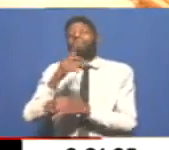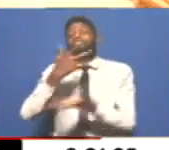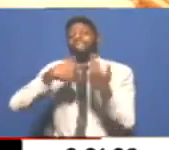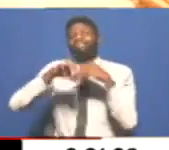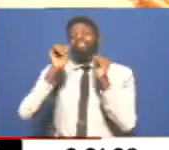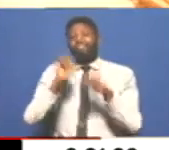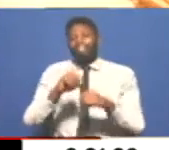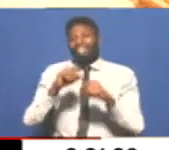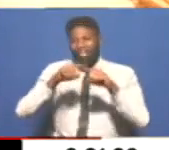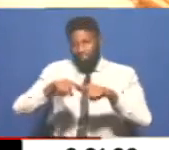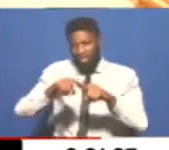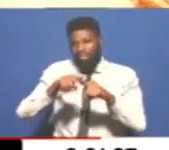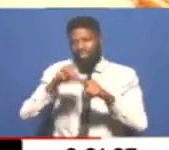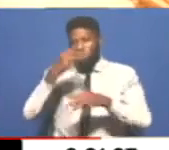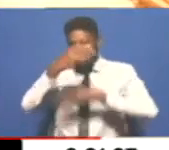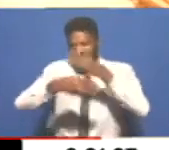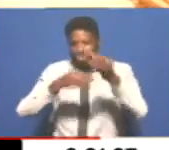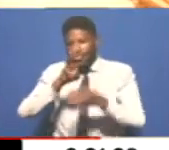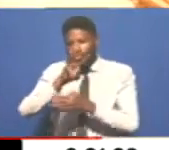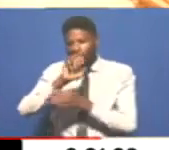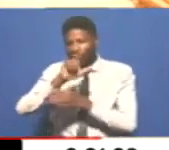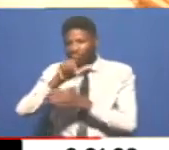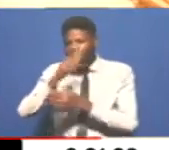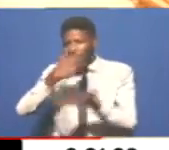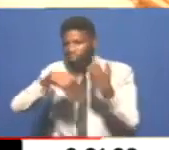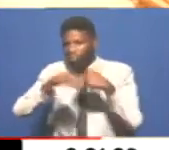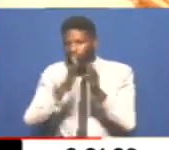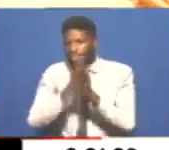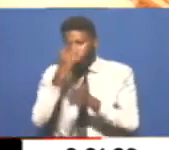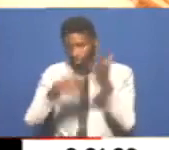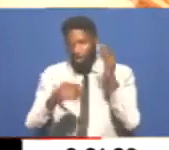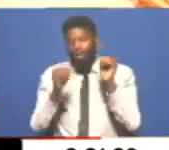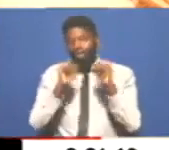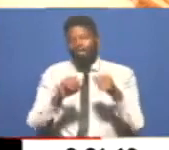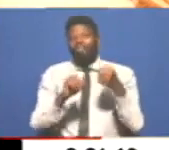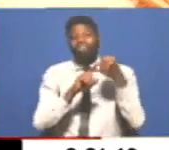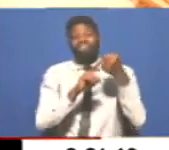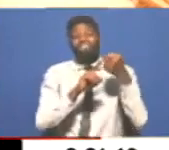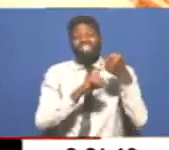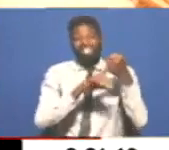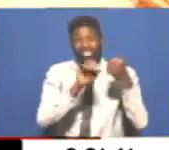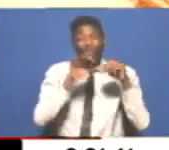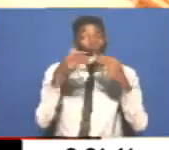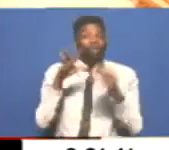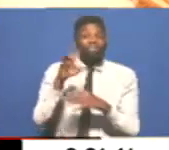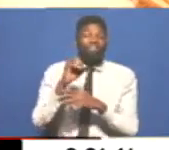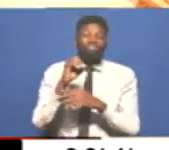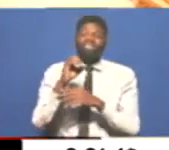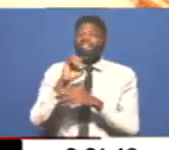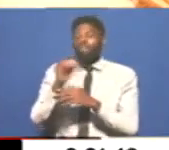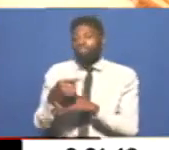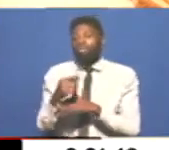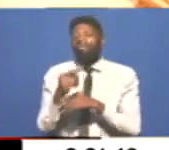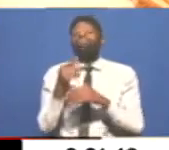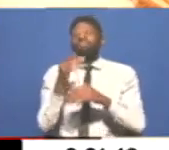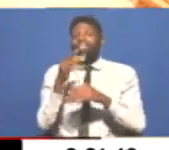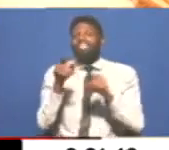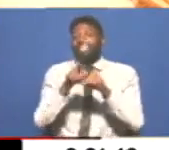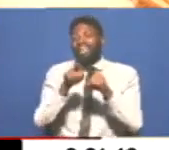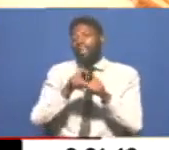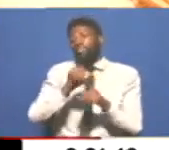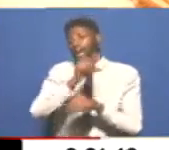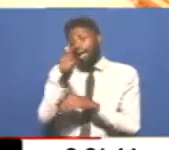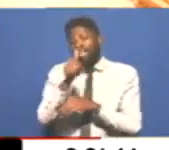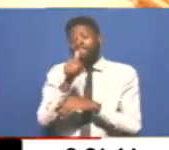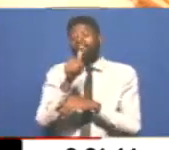wool, we can sell it between 50,000 to 60,000. Then Super 120 will be around 70,000, 80,000, going up to Super 160, which